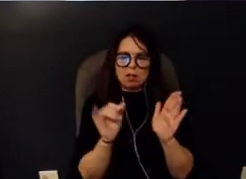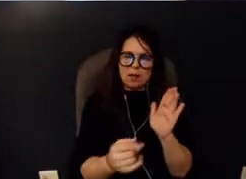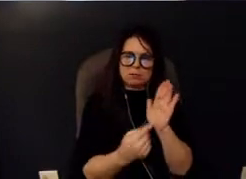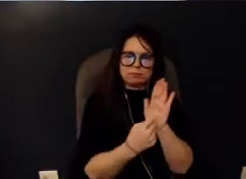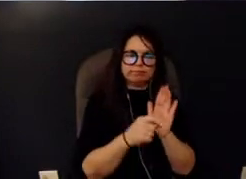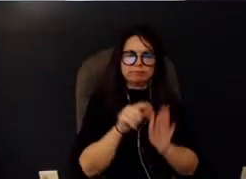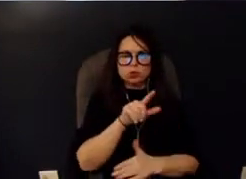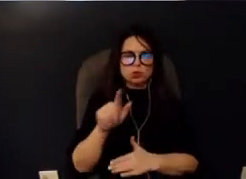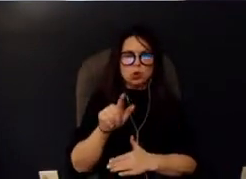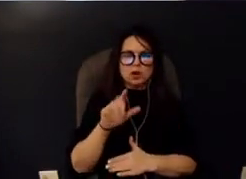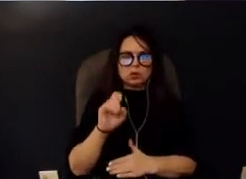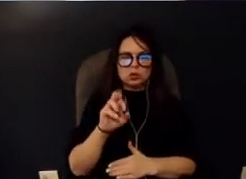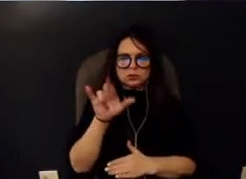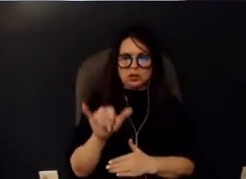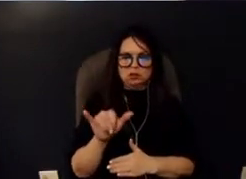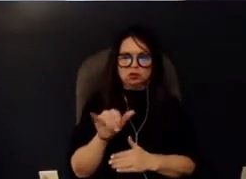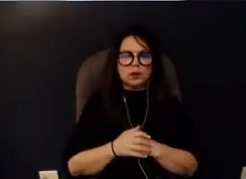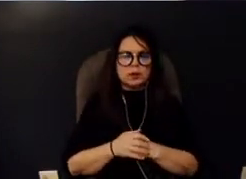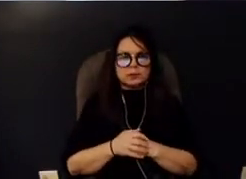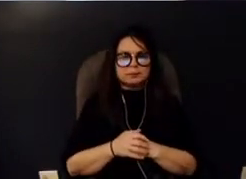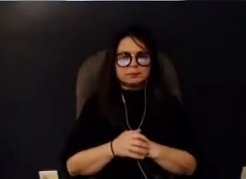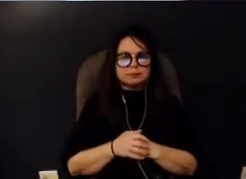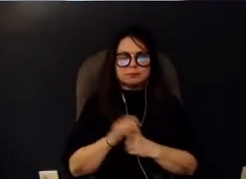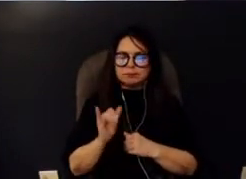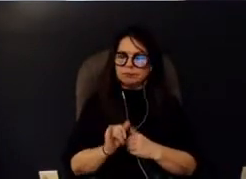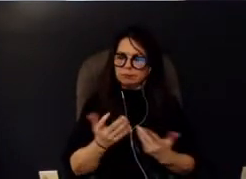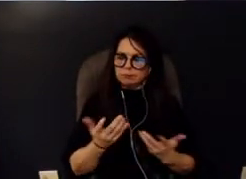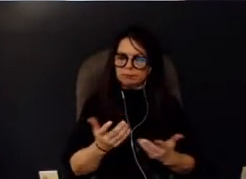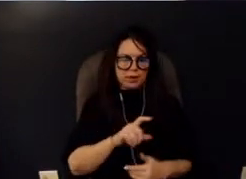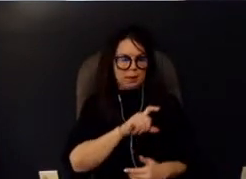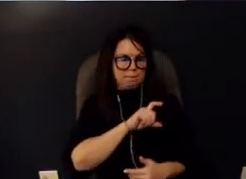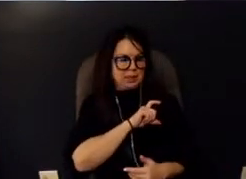of policing that is community controlled,